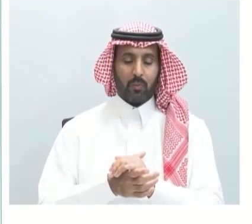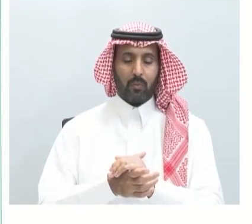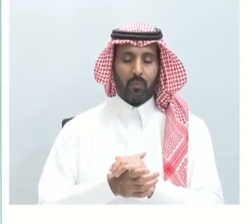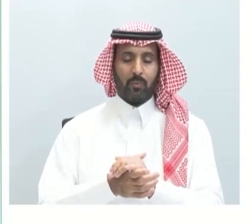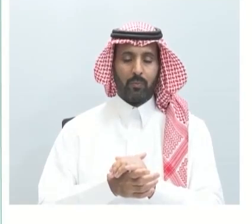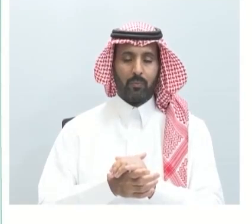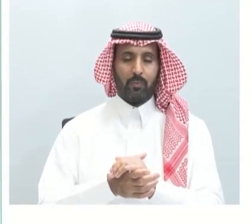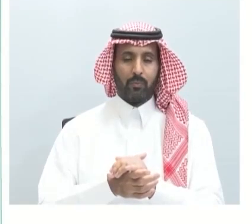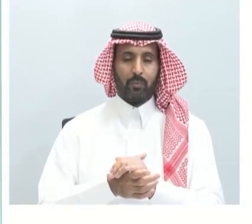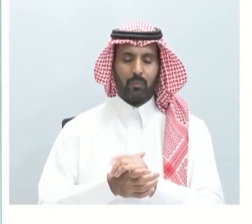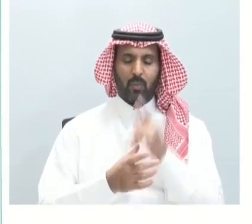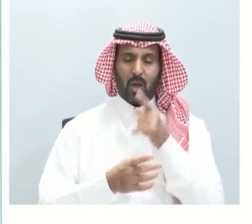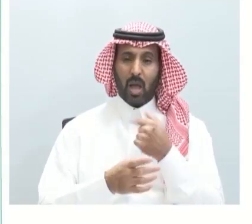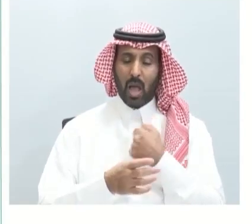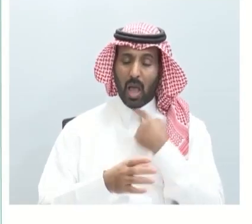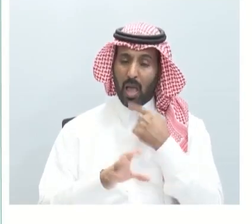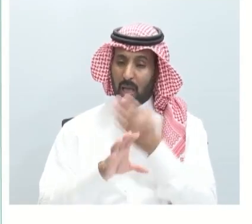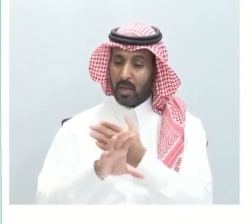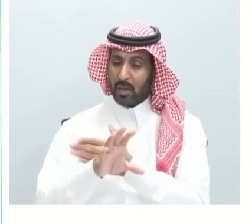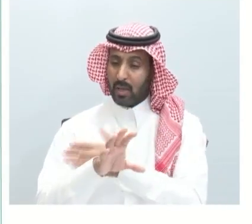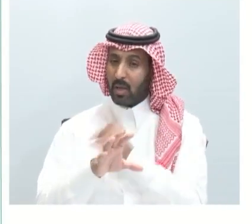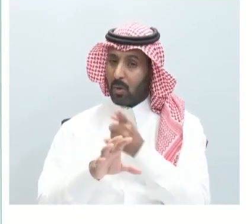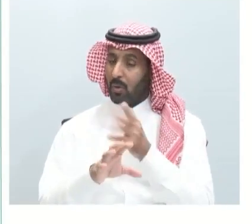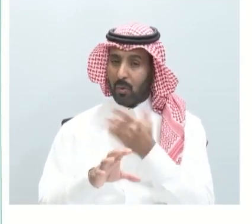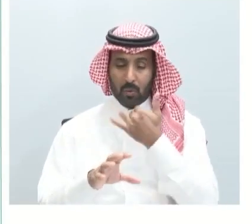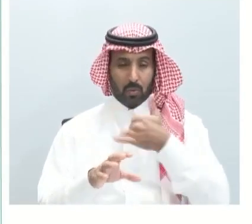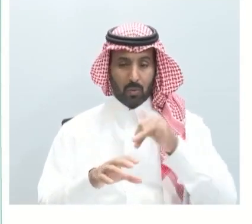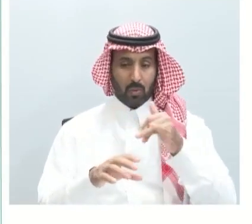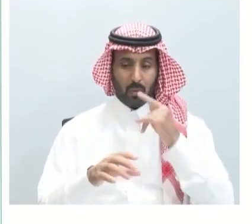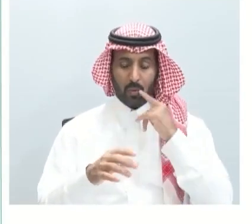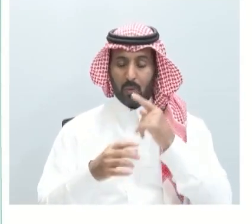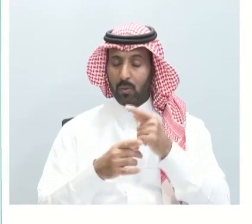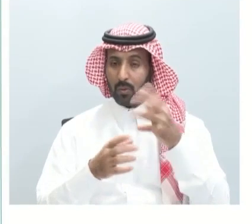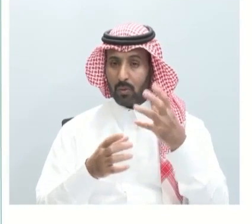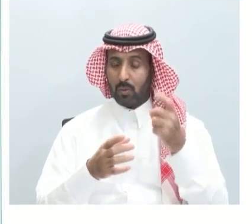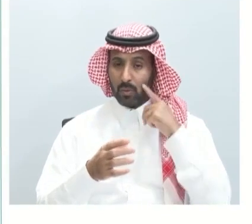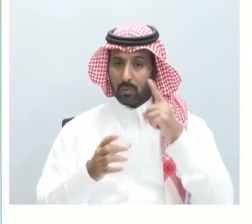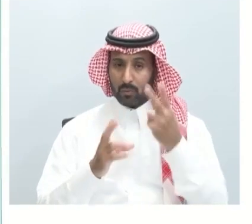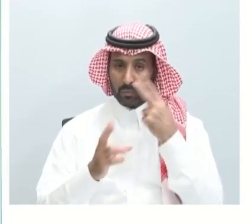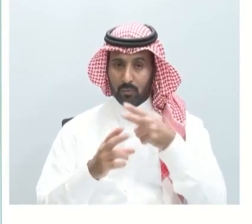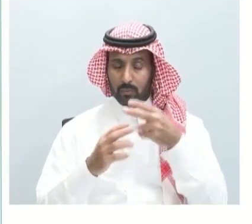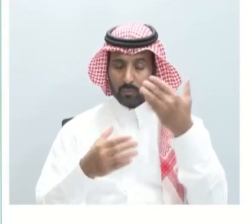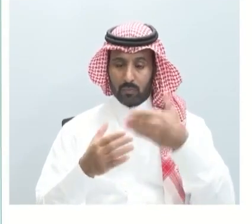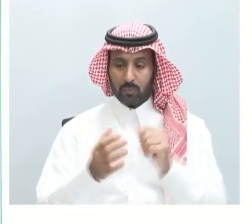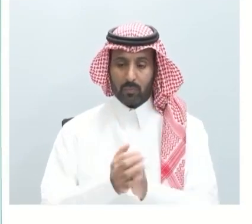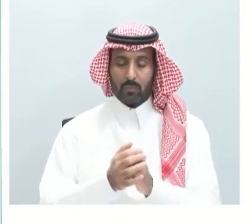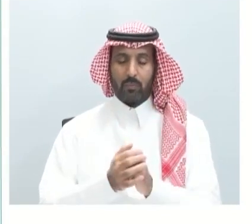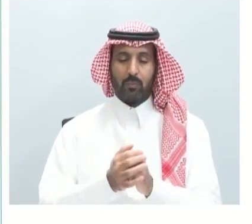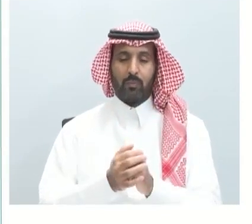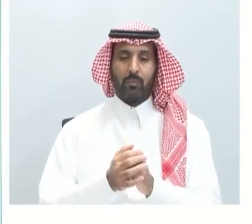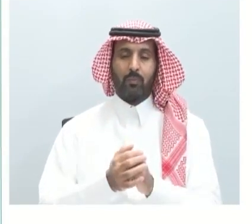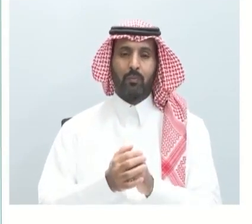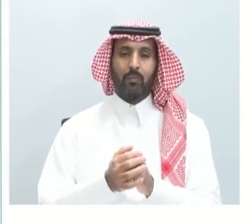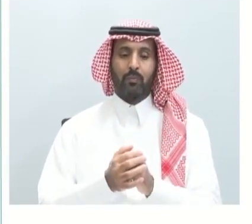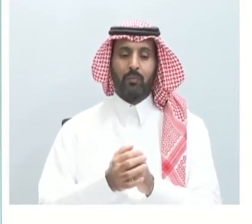word here is tired. Why aren't you going to the game tonight? And the word is tired. Do we use too or